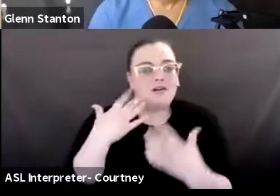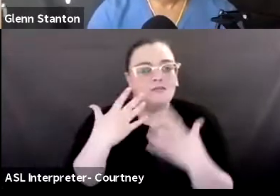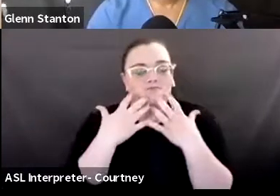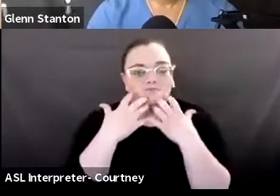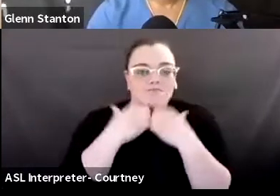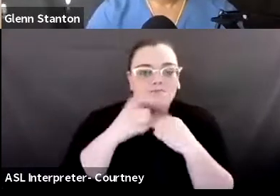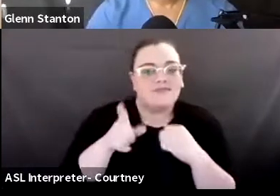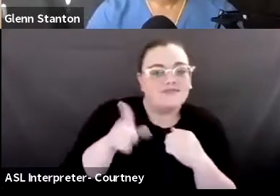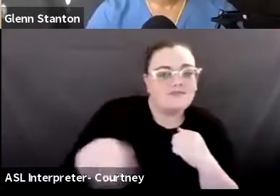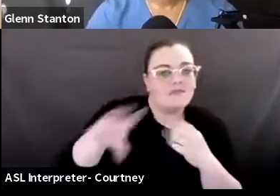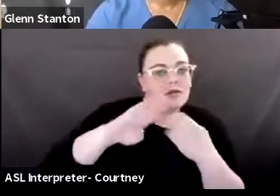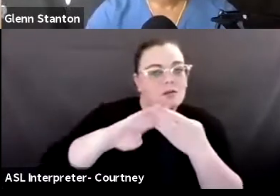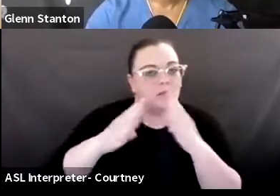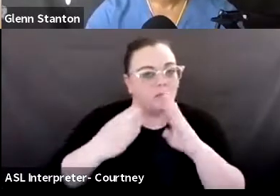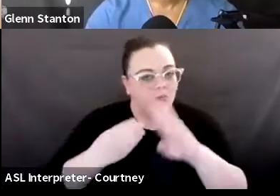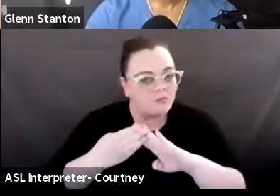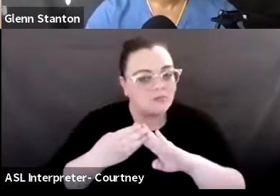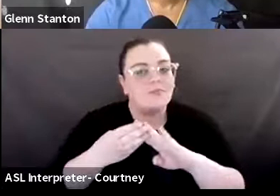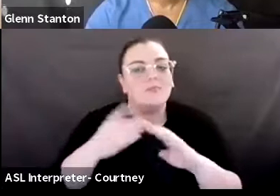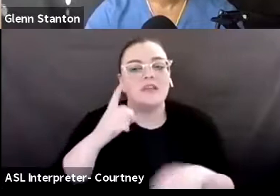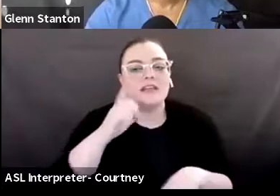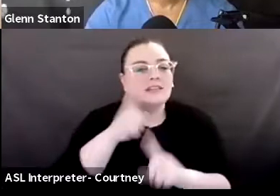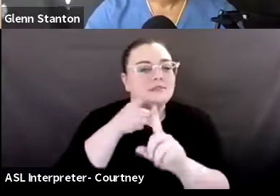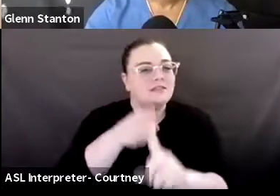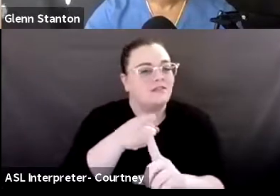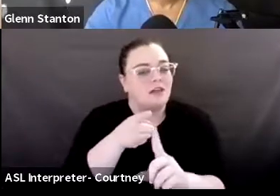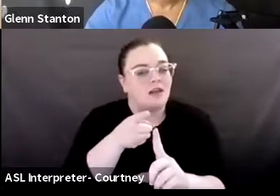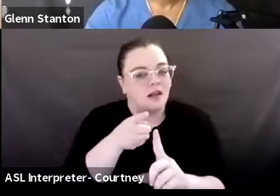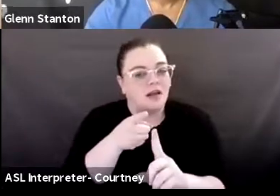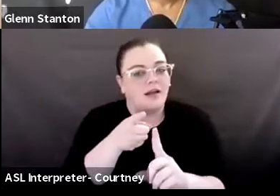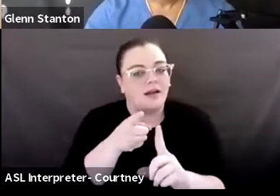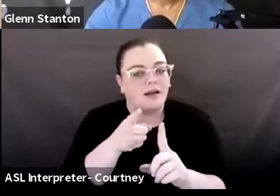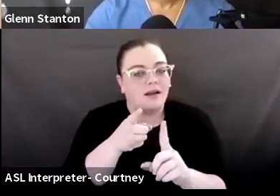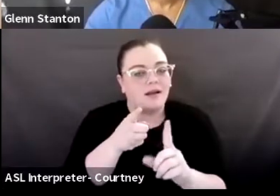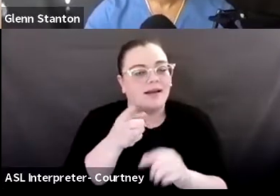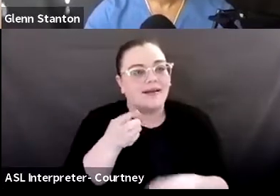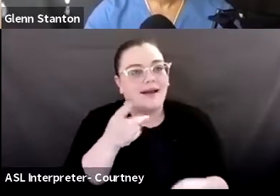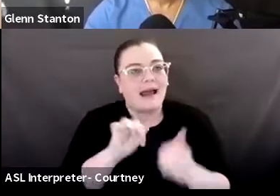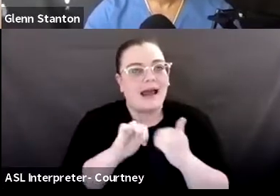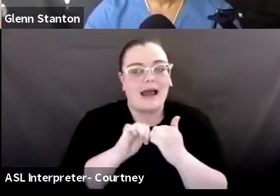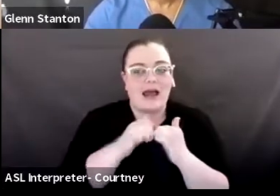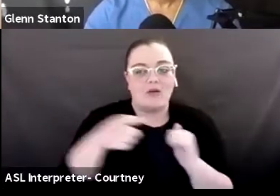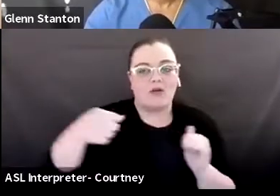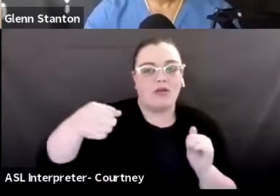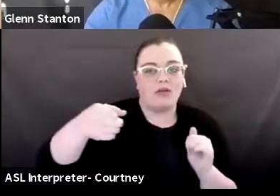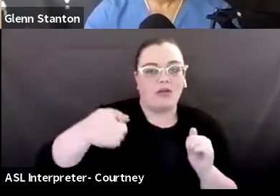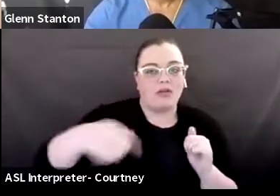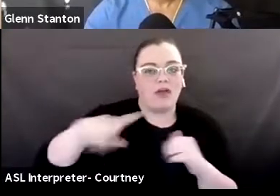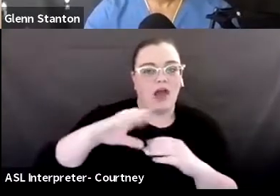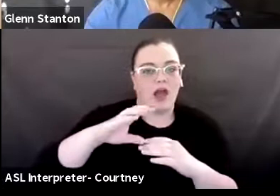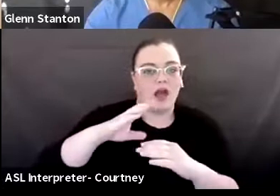for the community, particularly about how they watched out for